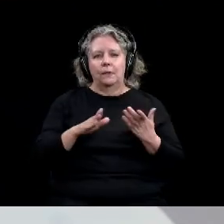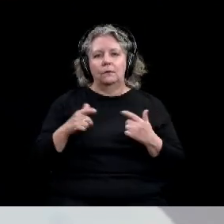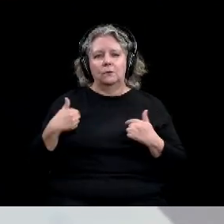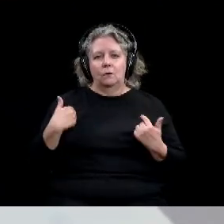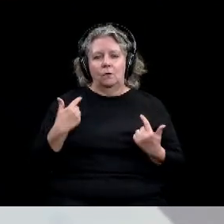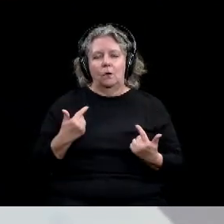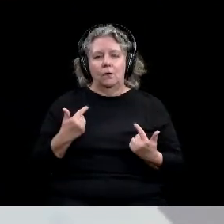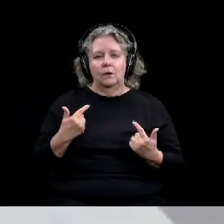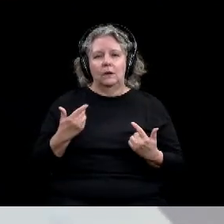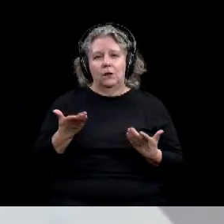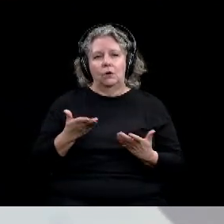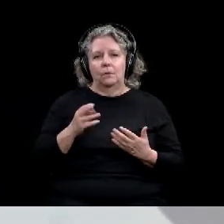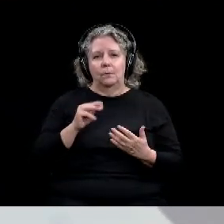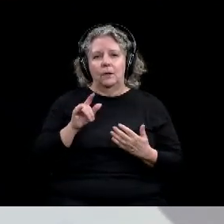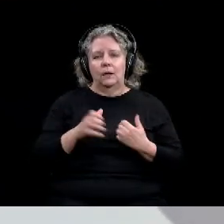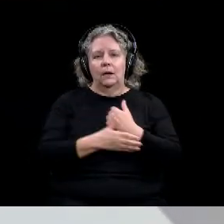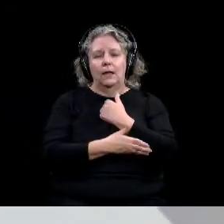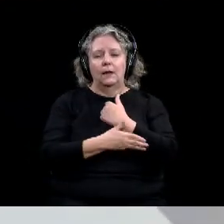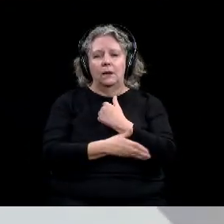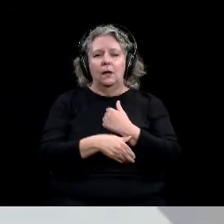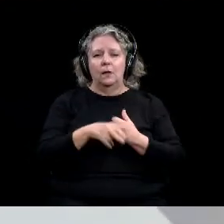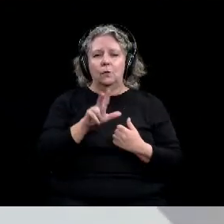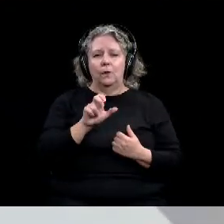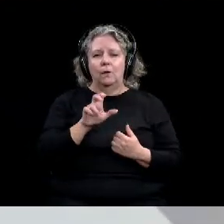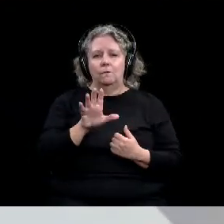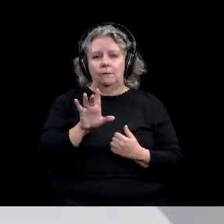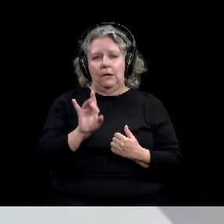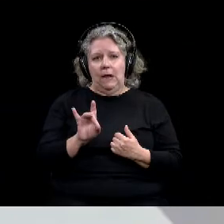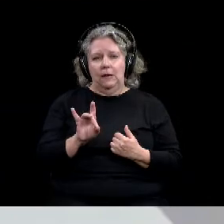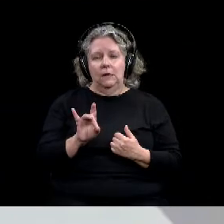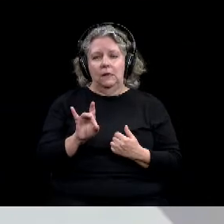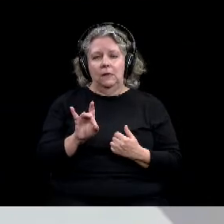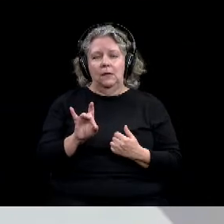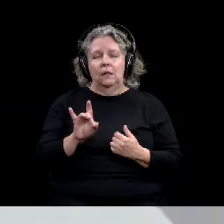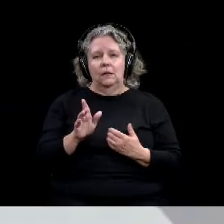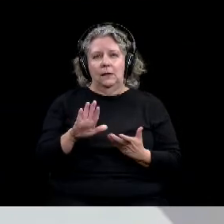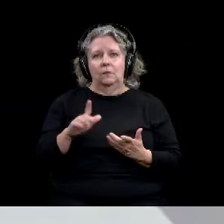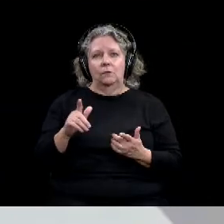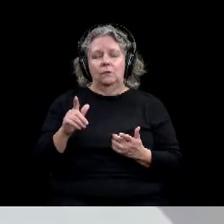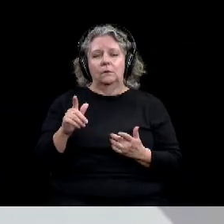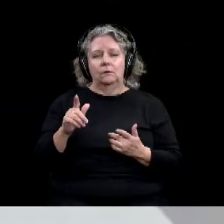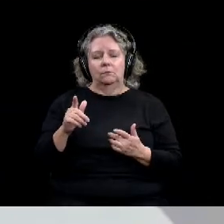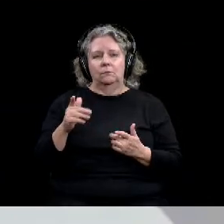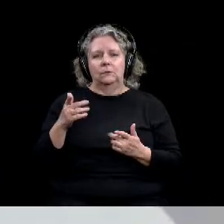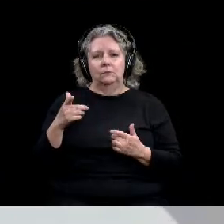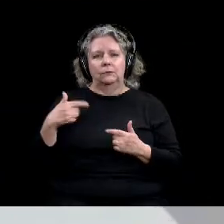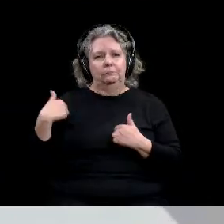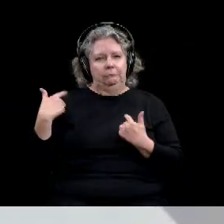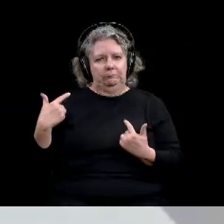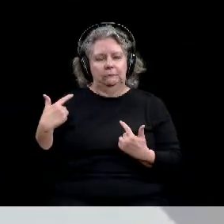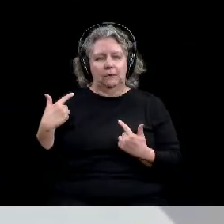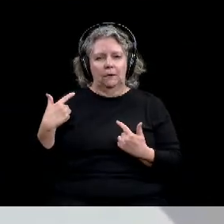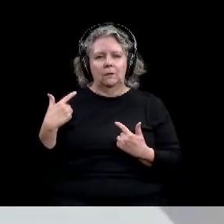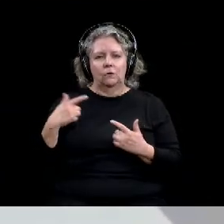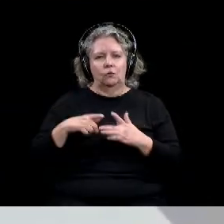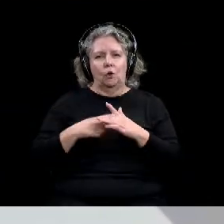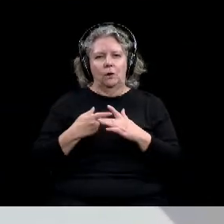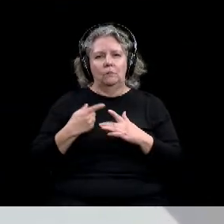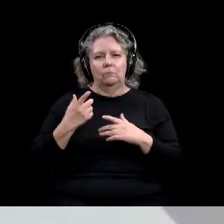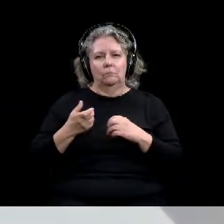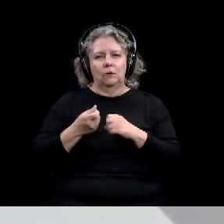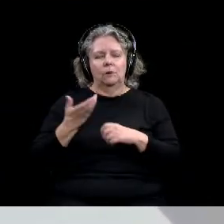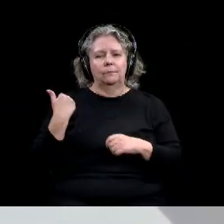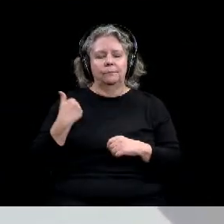358 deaths since the pandemic began. Within elder care facilities in McLennan County, currently there